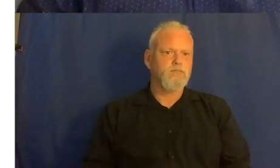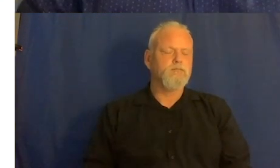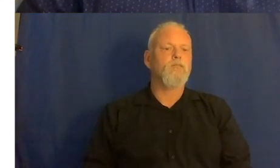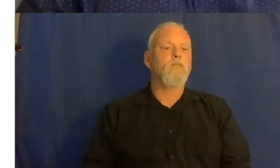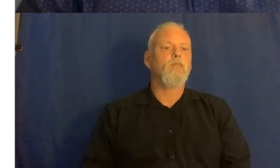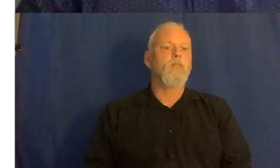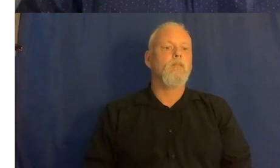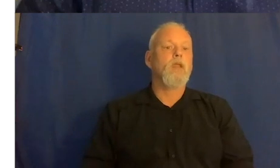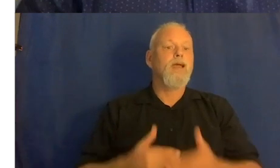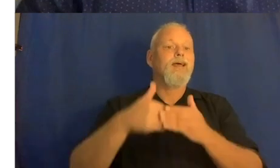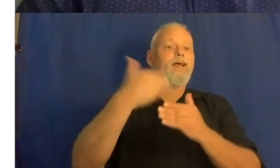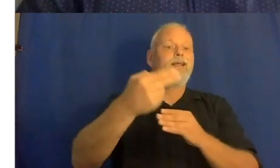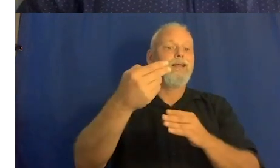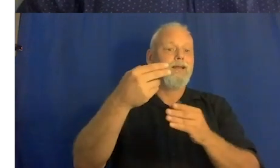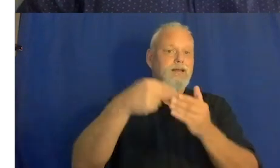Next slide, please.